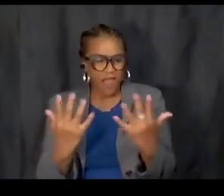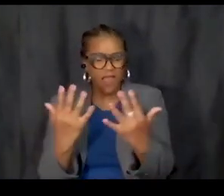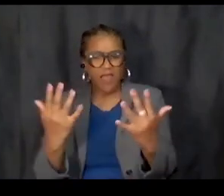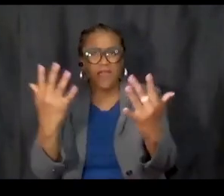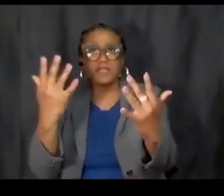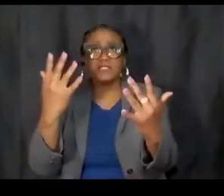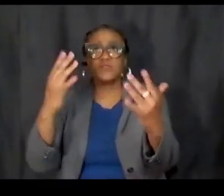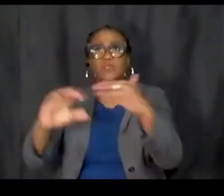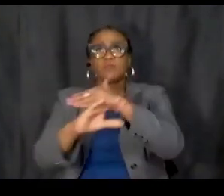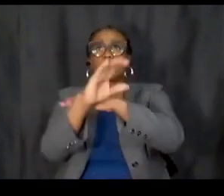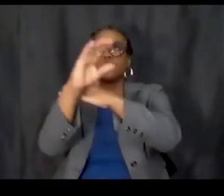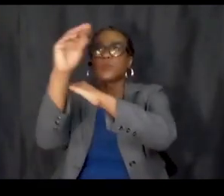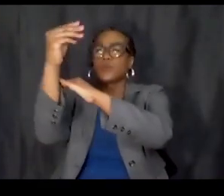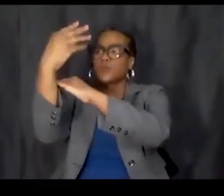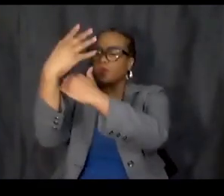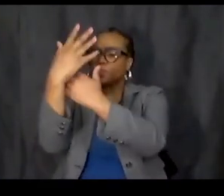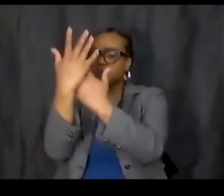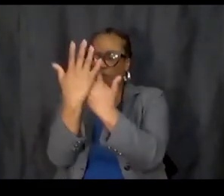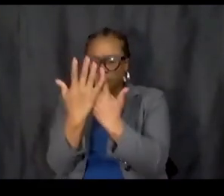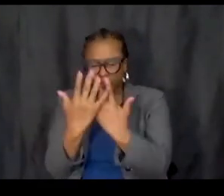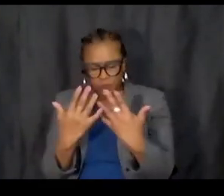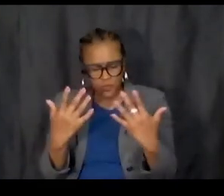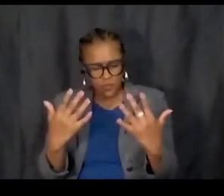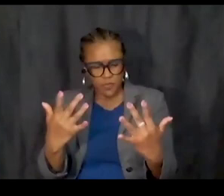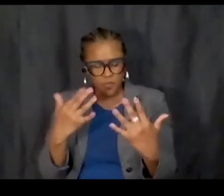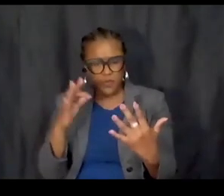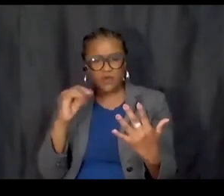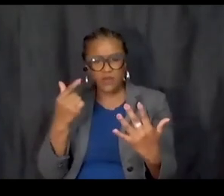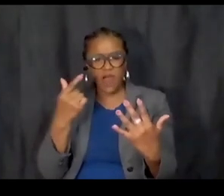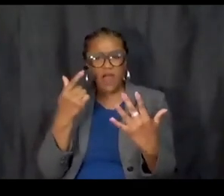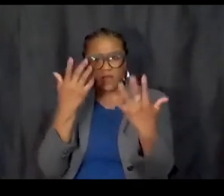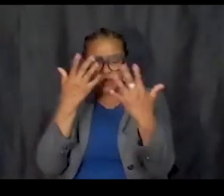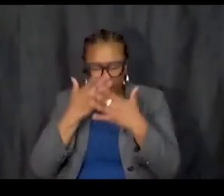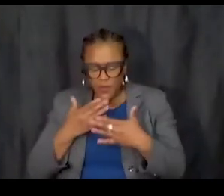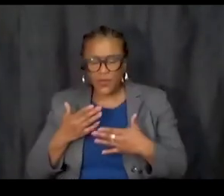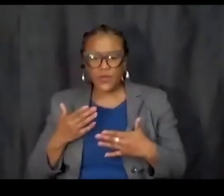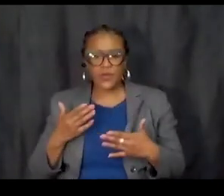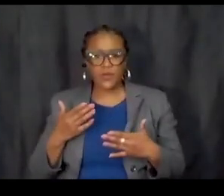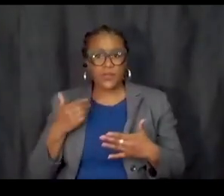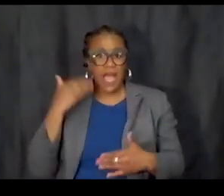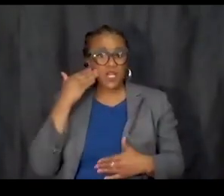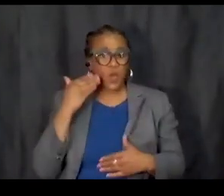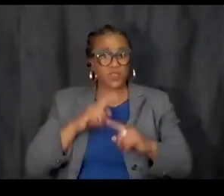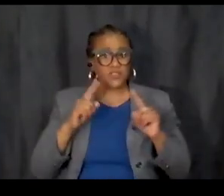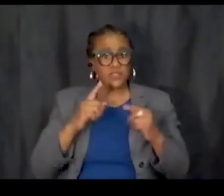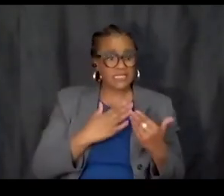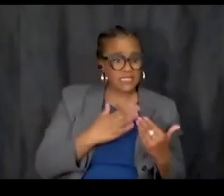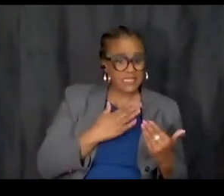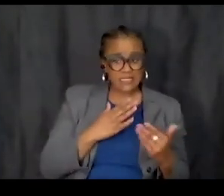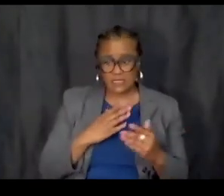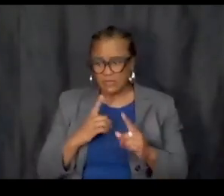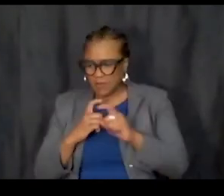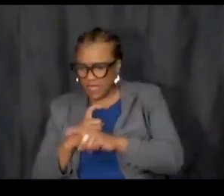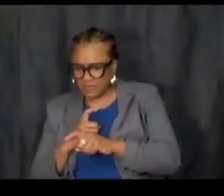fog that burns away to slate blue by noon. I know the difference between ease and complexity means knowing